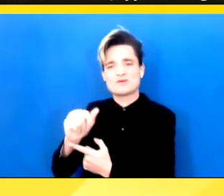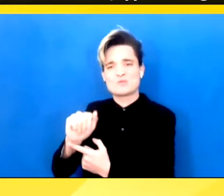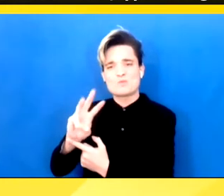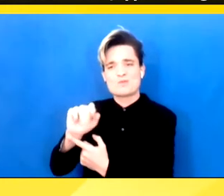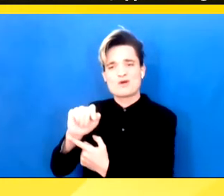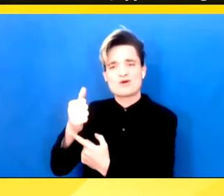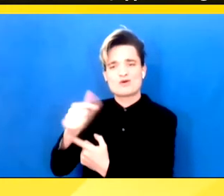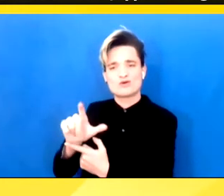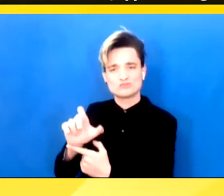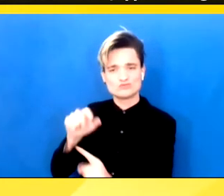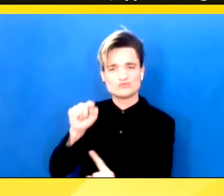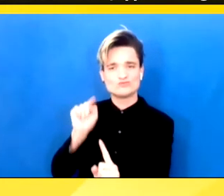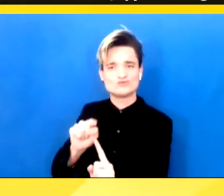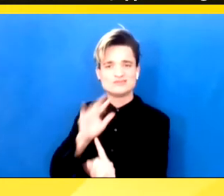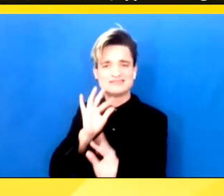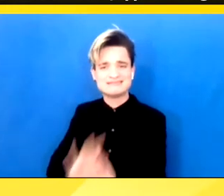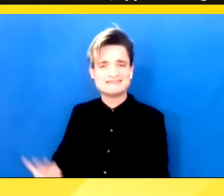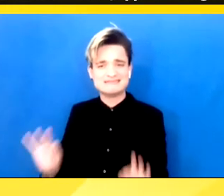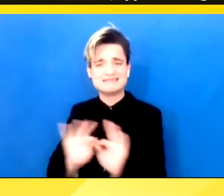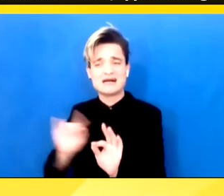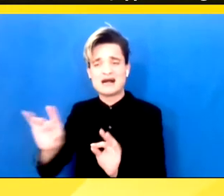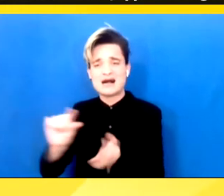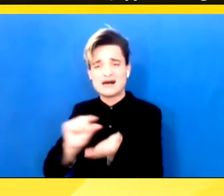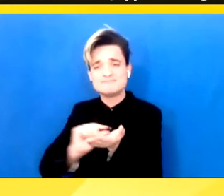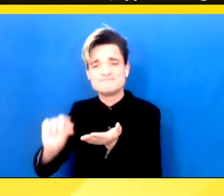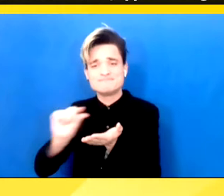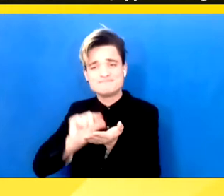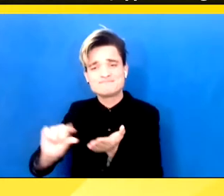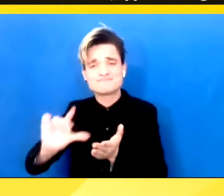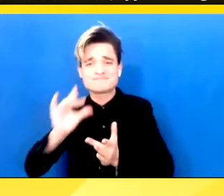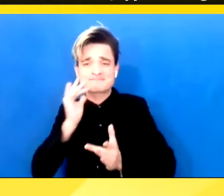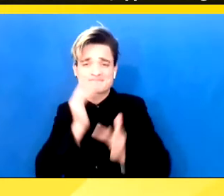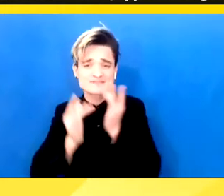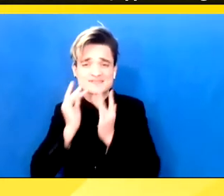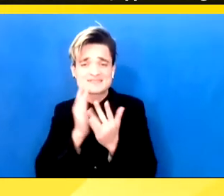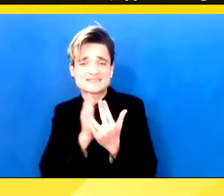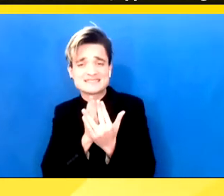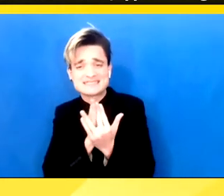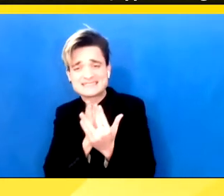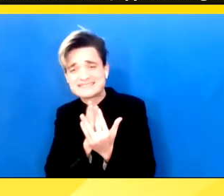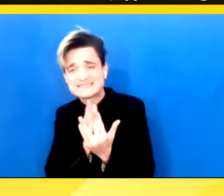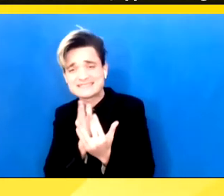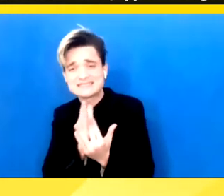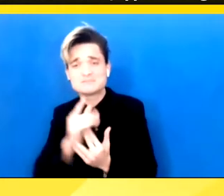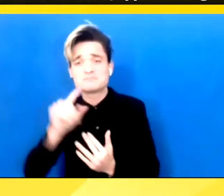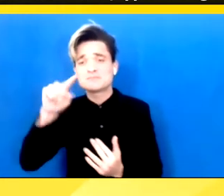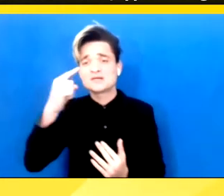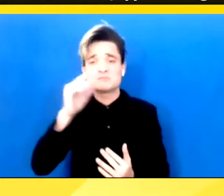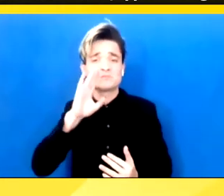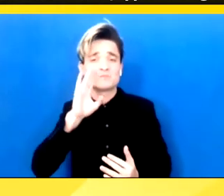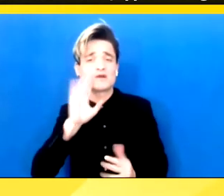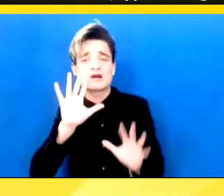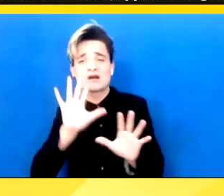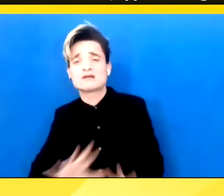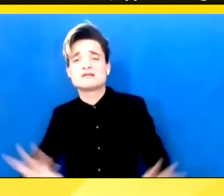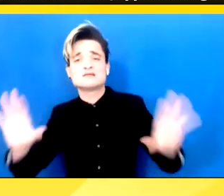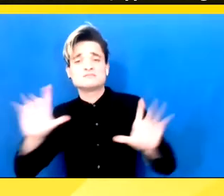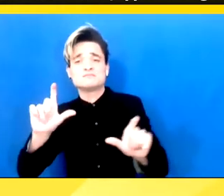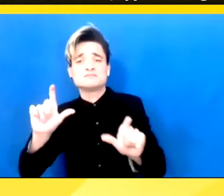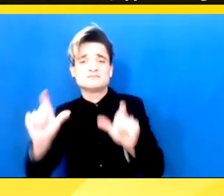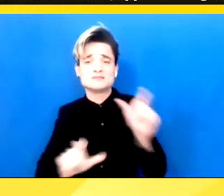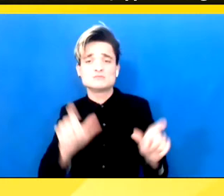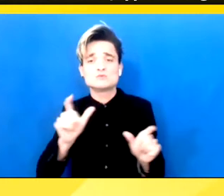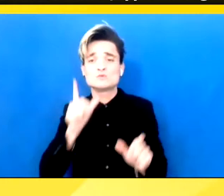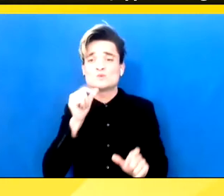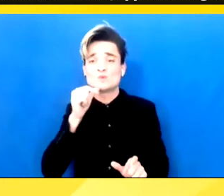been oppressed for years. The black and brown people are the only people who has not benefited from being oppressed. This